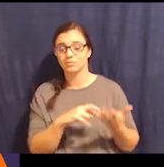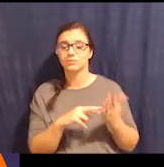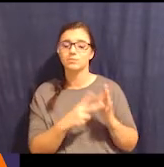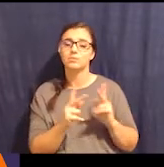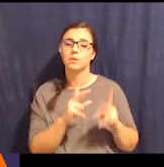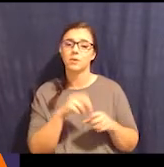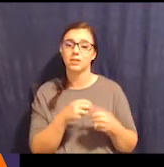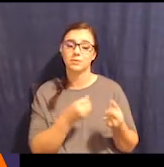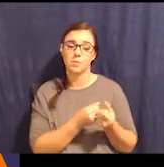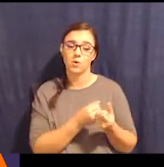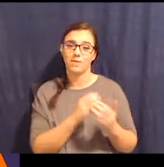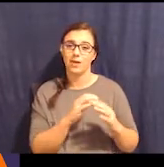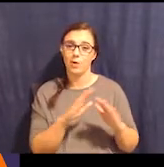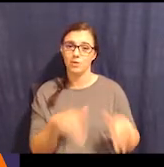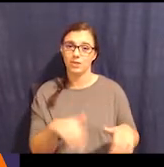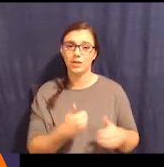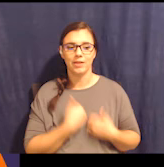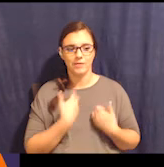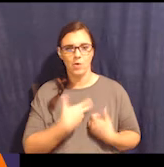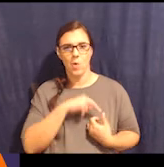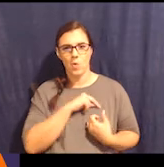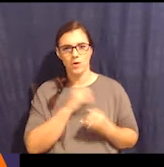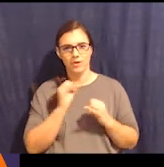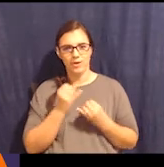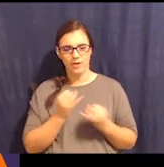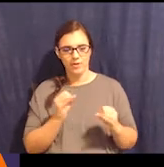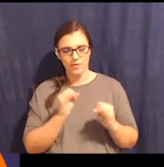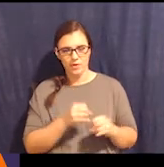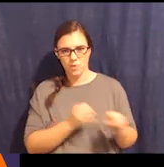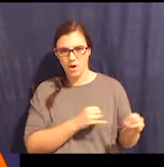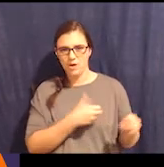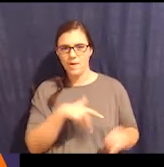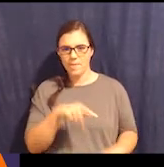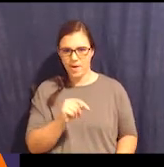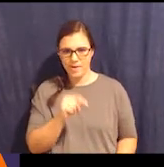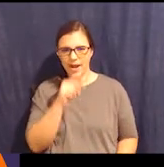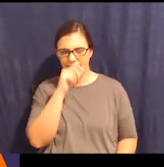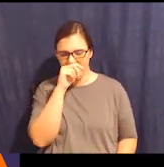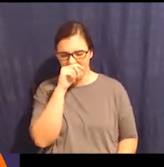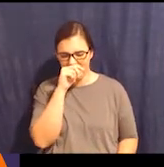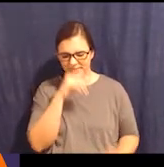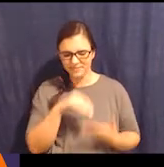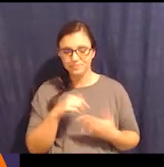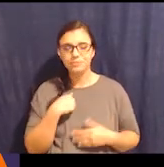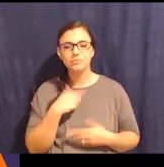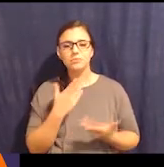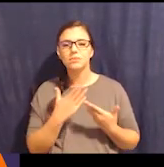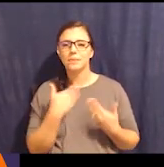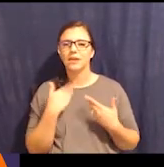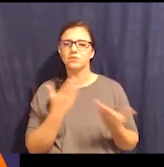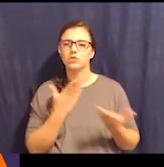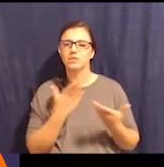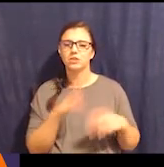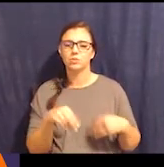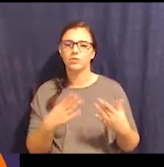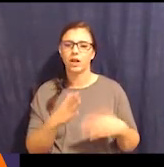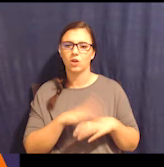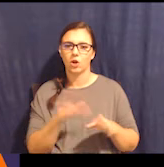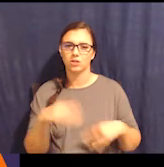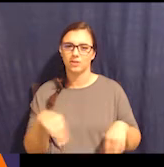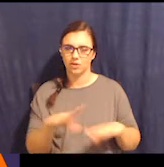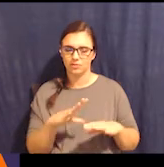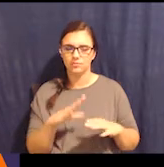apartment, and there may be services provided on-site in their apartment community that can include things like case